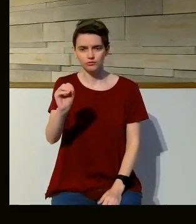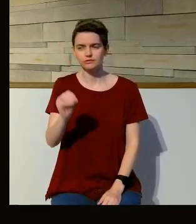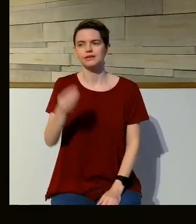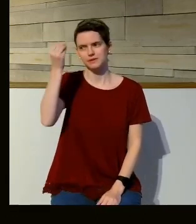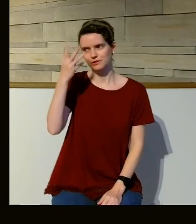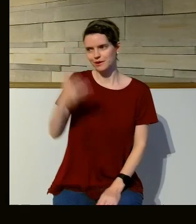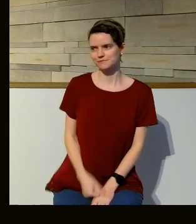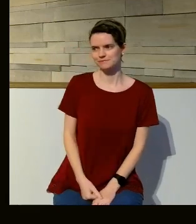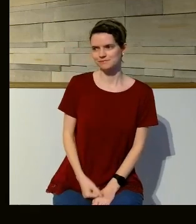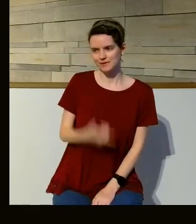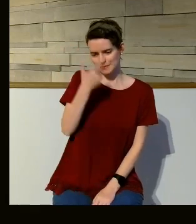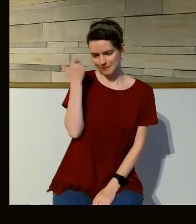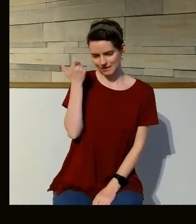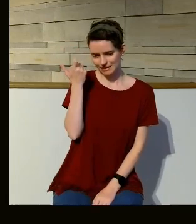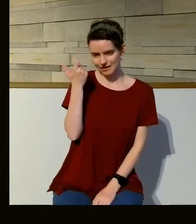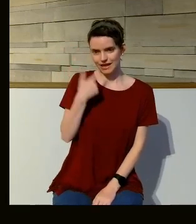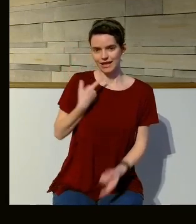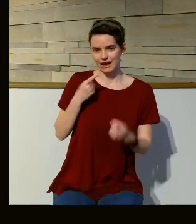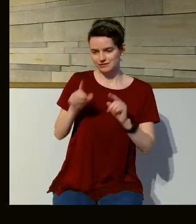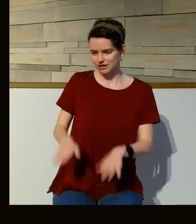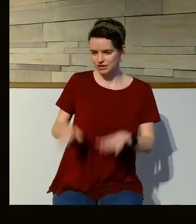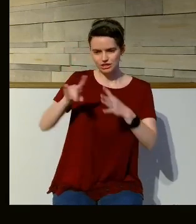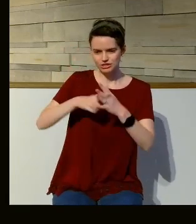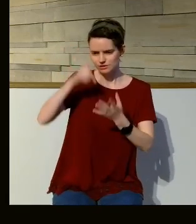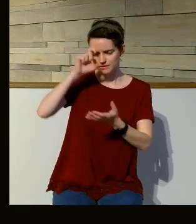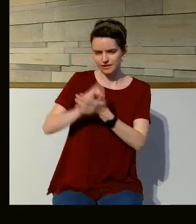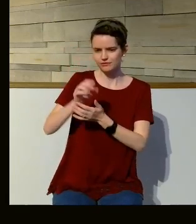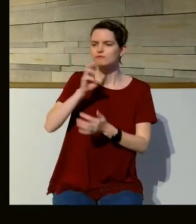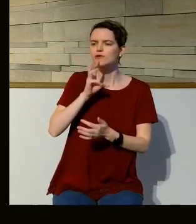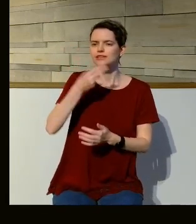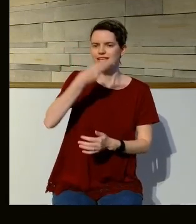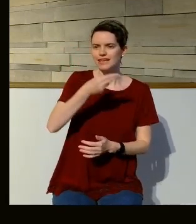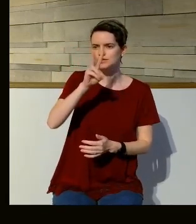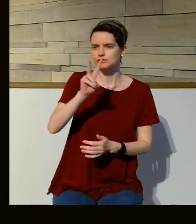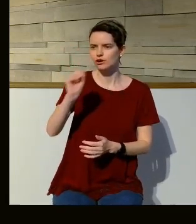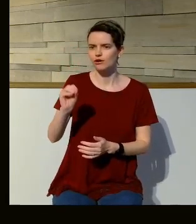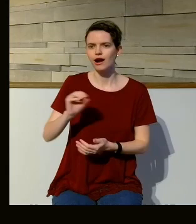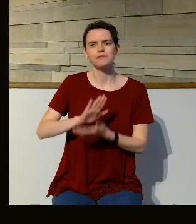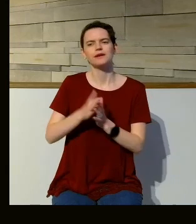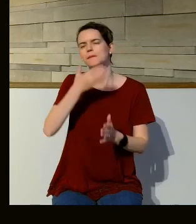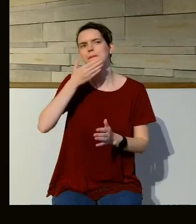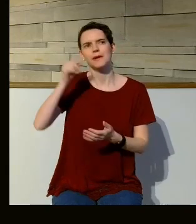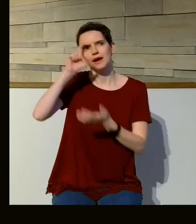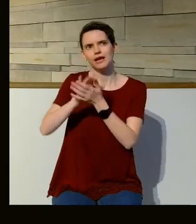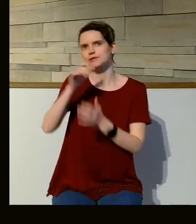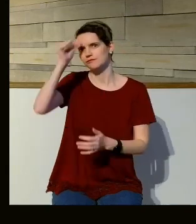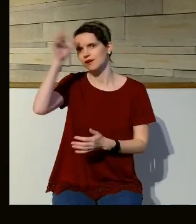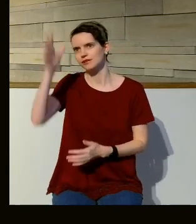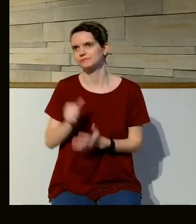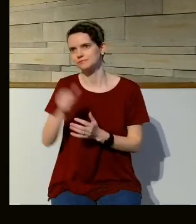you why. Because ever since I began to believe that water is H2O, I've become a much better husband and father. And in